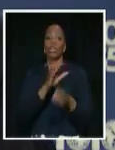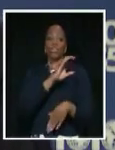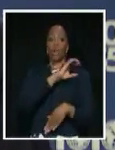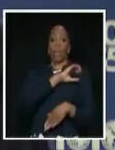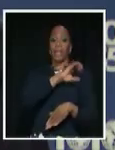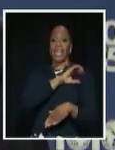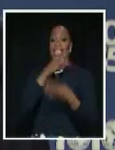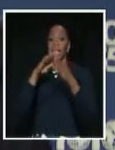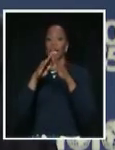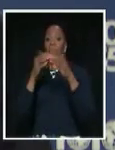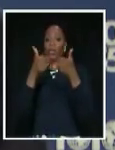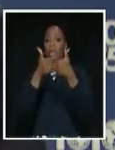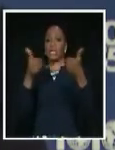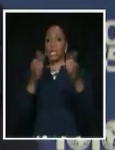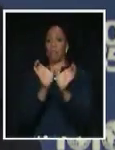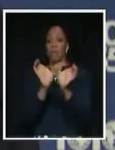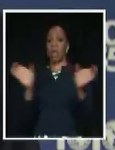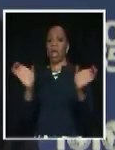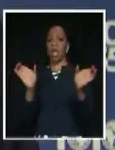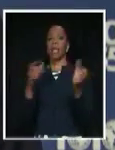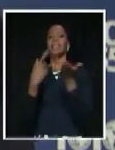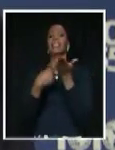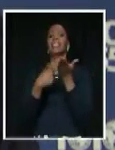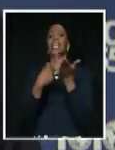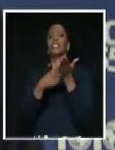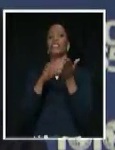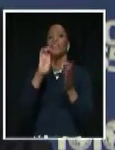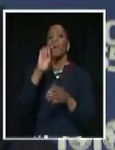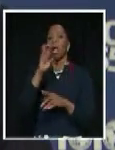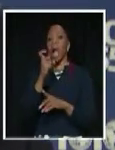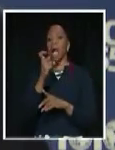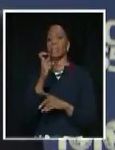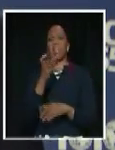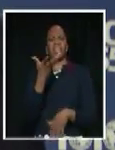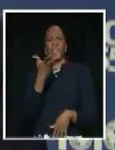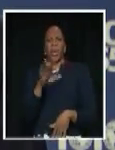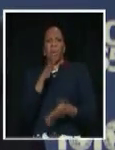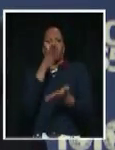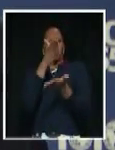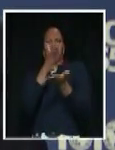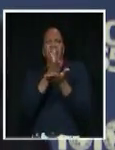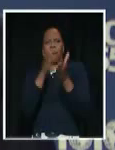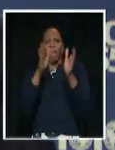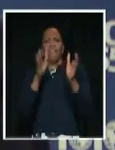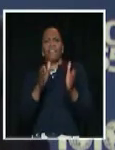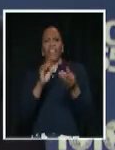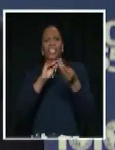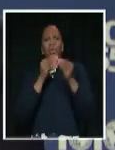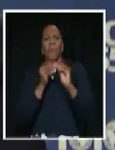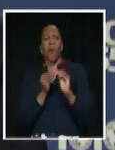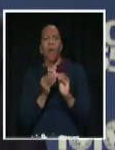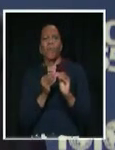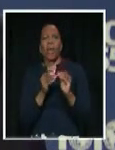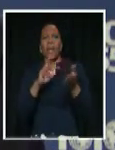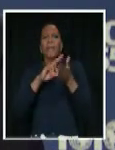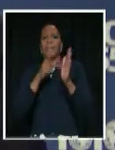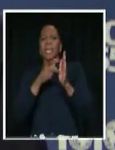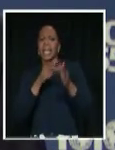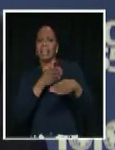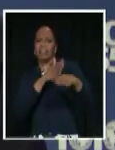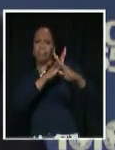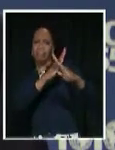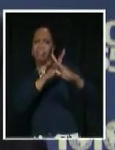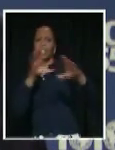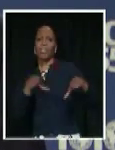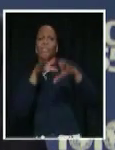community in many neighborhoods of the city. You know what? Talk to beat cops and they'll tell you. They don't want a stop and frisk quota holding them back from doing the kind of police work